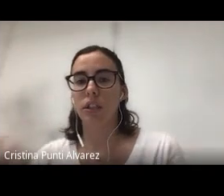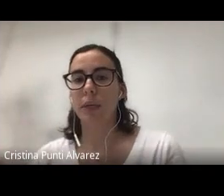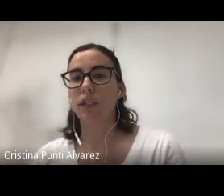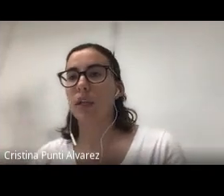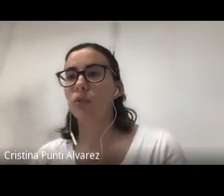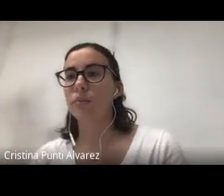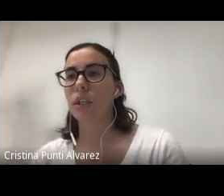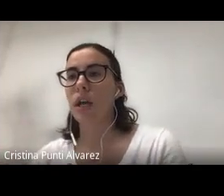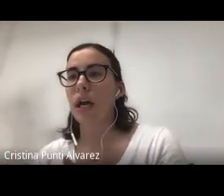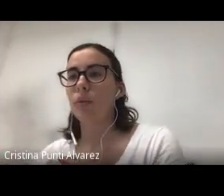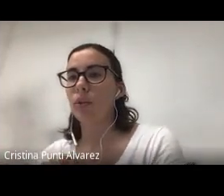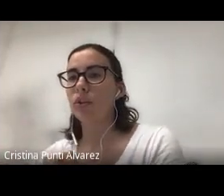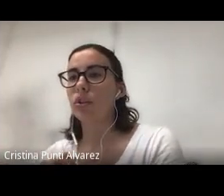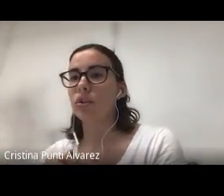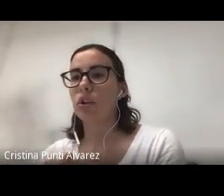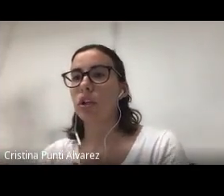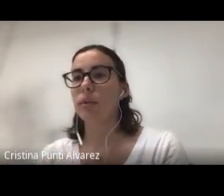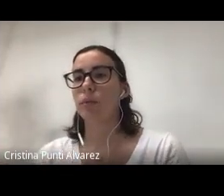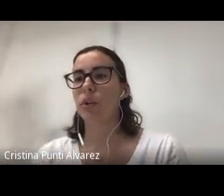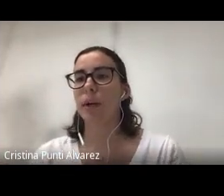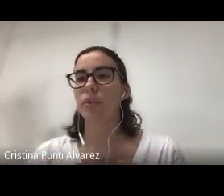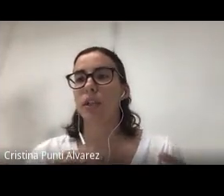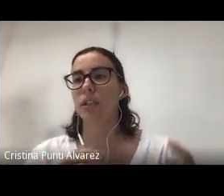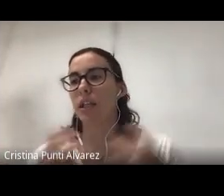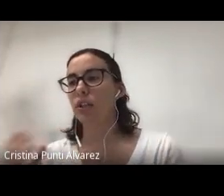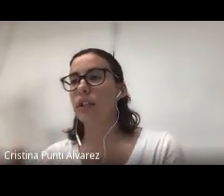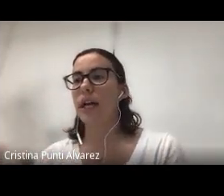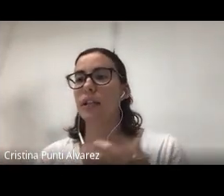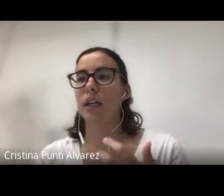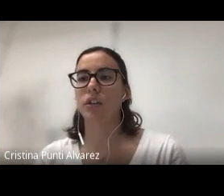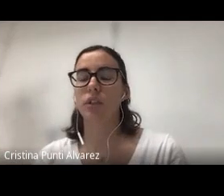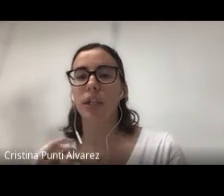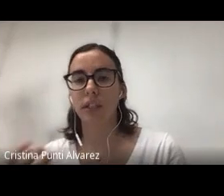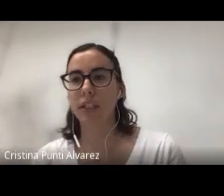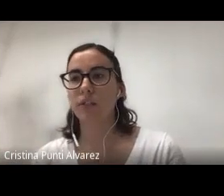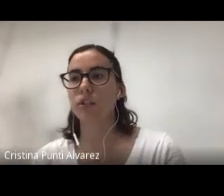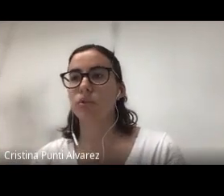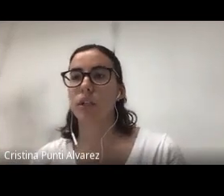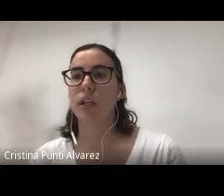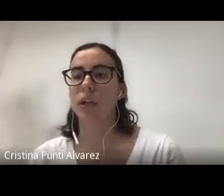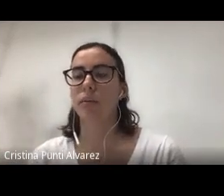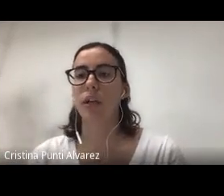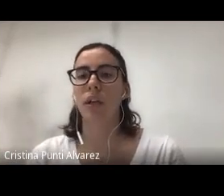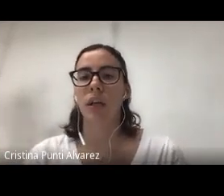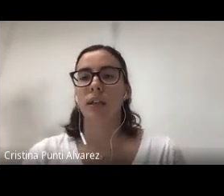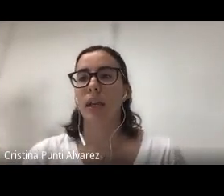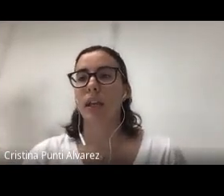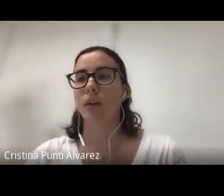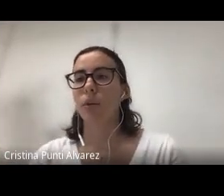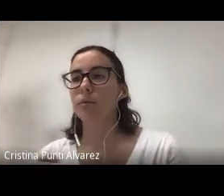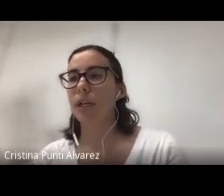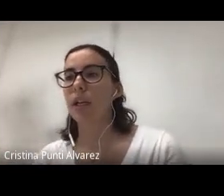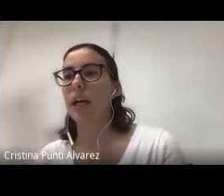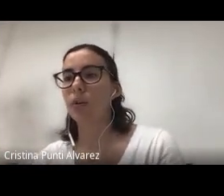all the expected outcomes. I will also talk a bit more about the state of the art and all the related materials currently available. Then